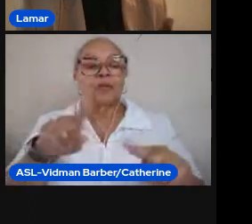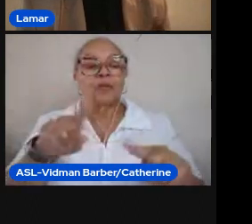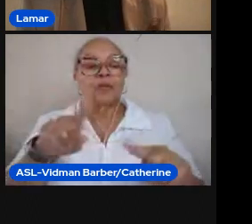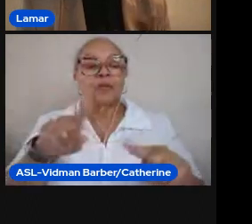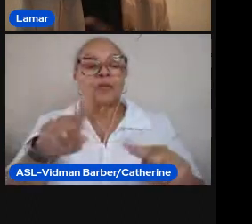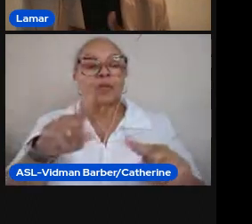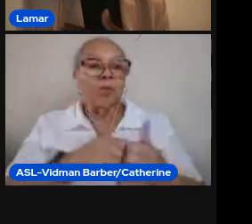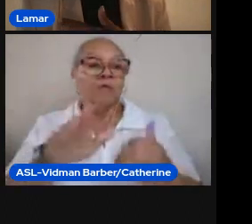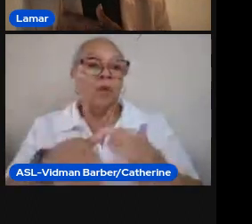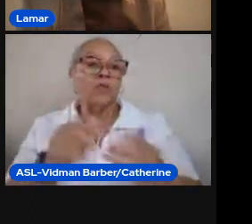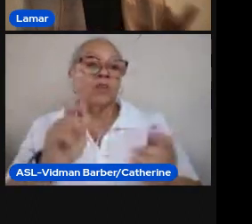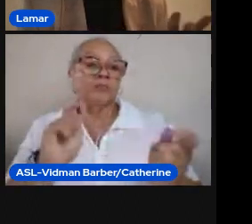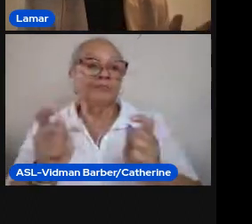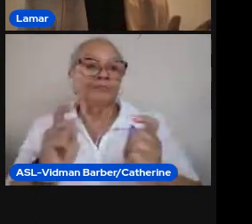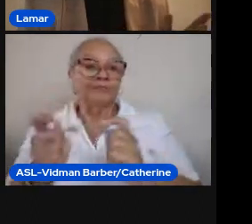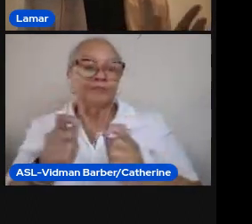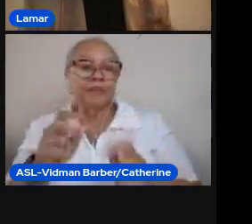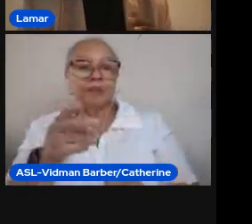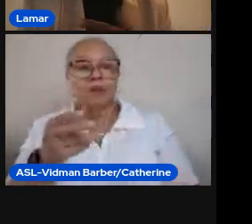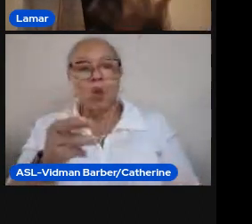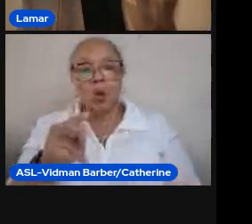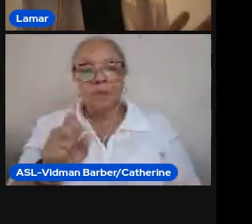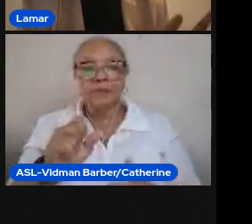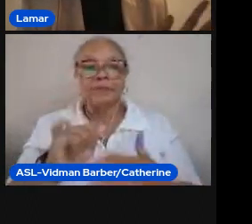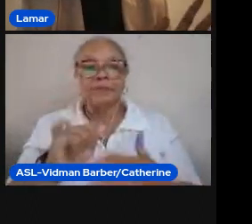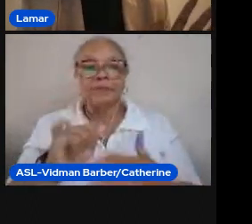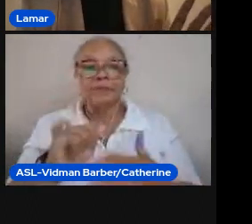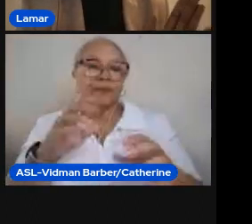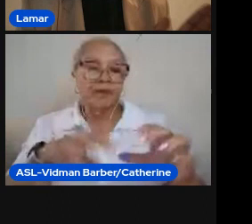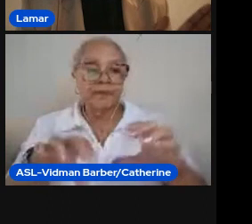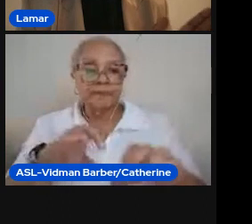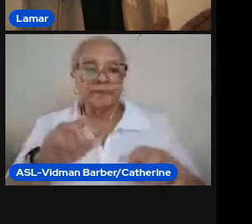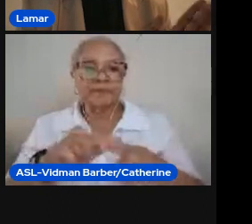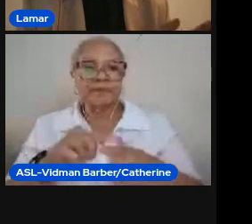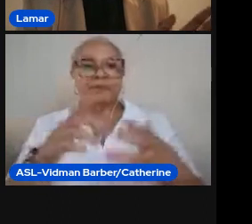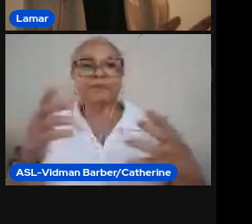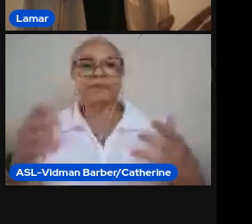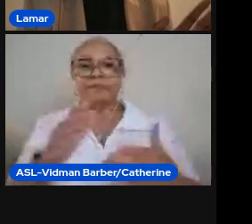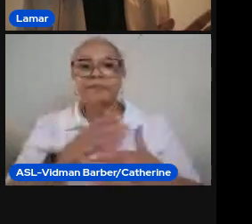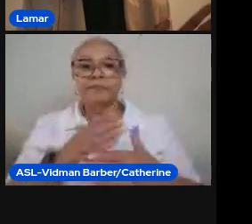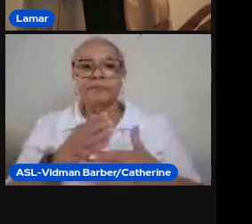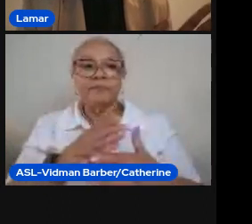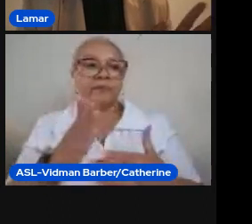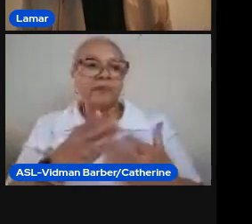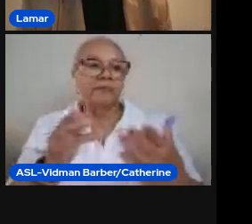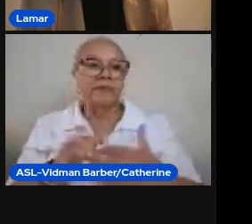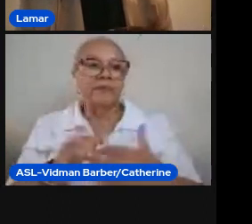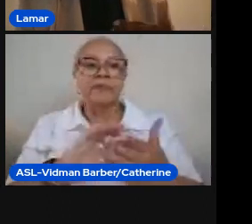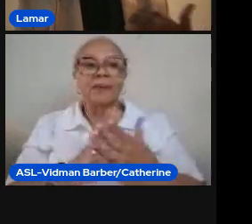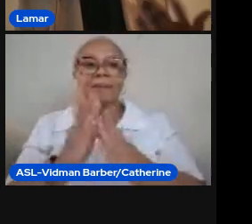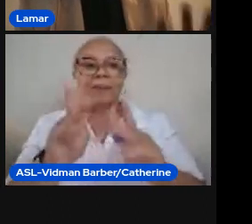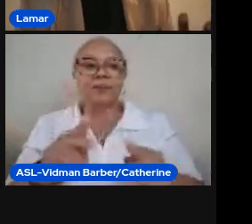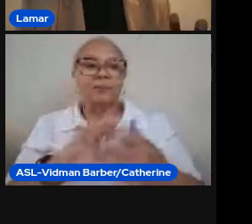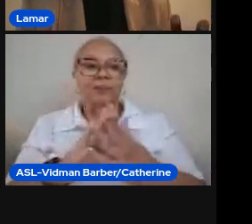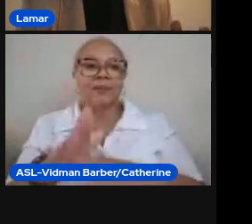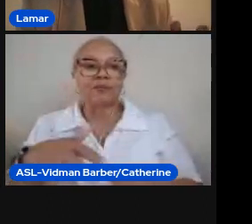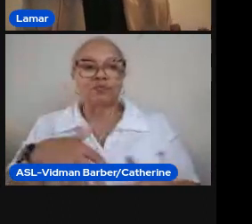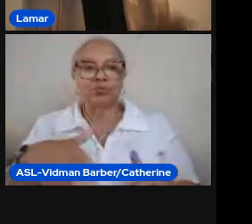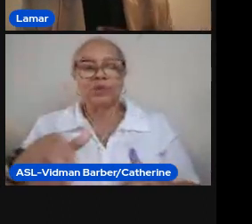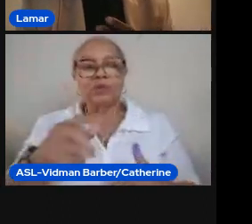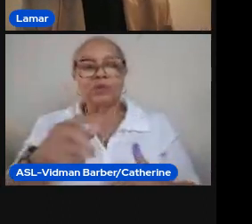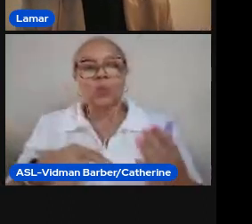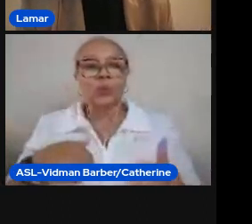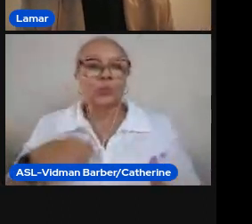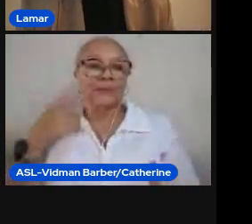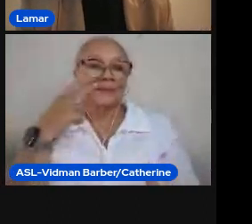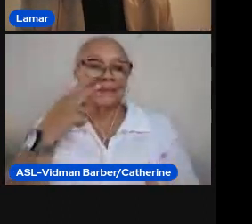in hormones and all the chemical, like there's a whole range of things that goes on when someone becomes pregnant. So what we see is